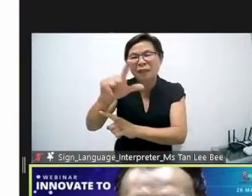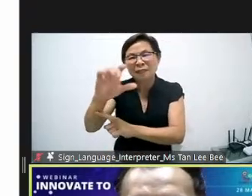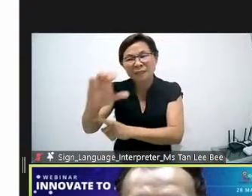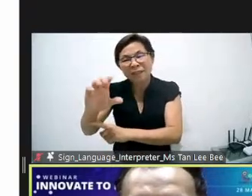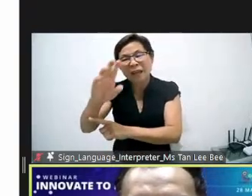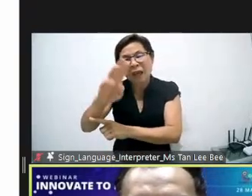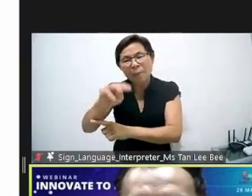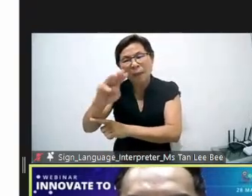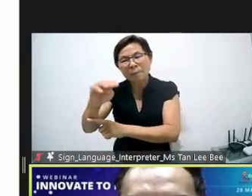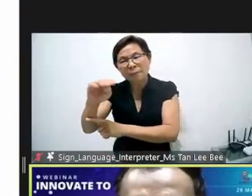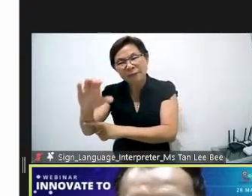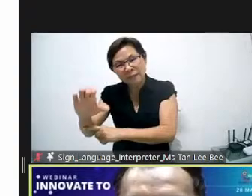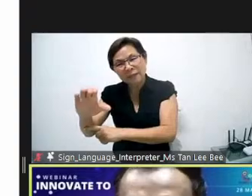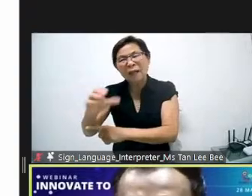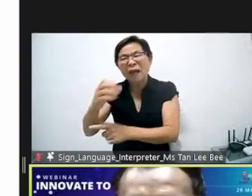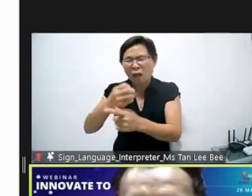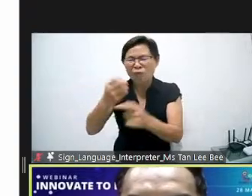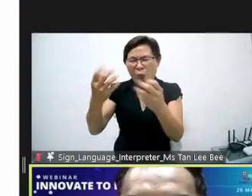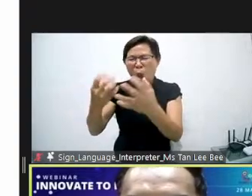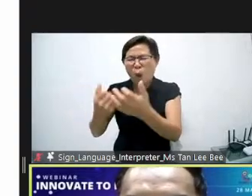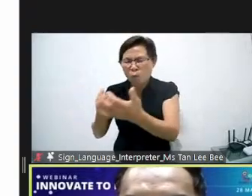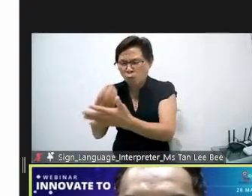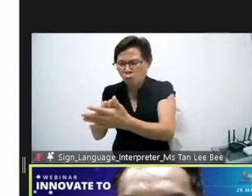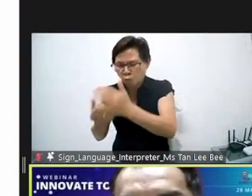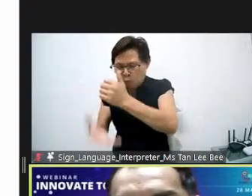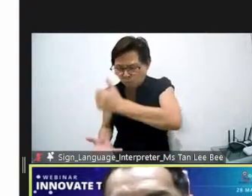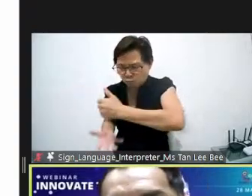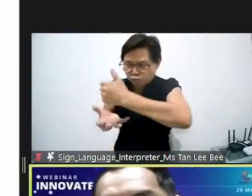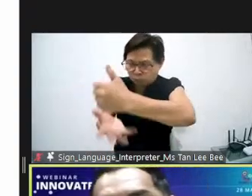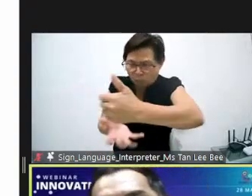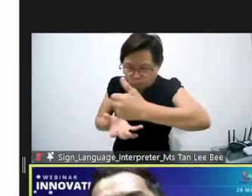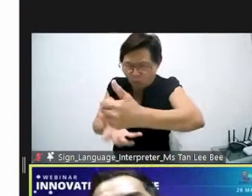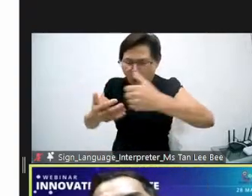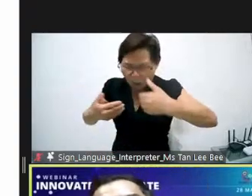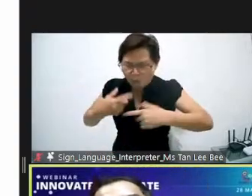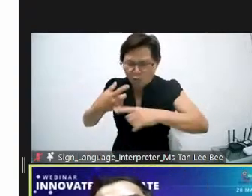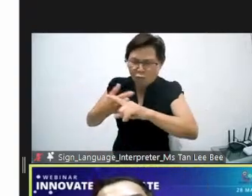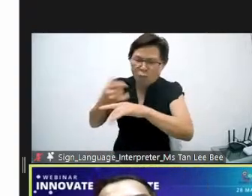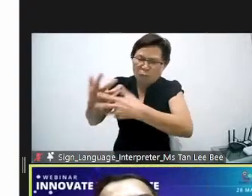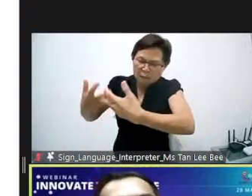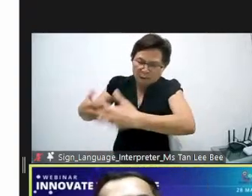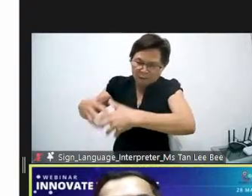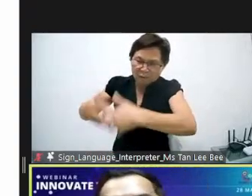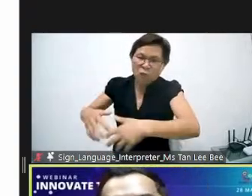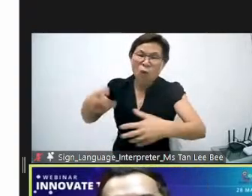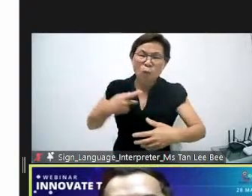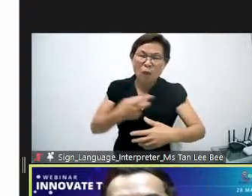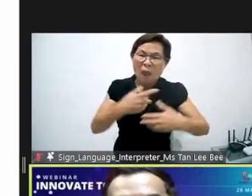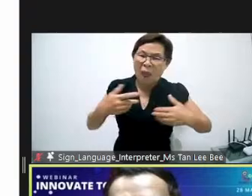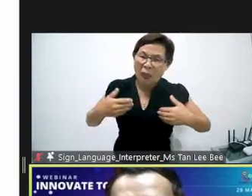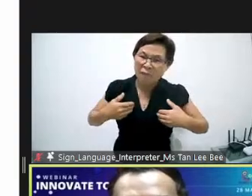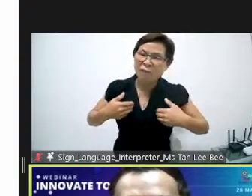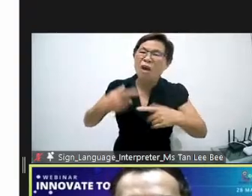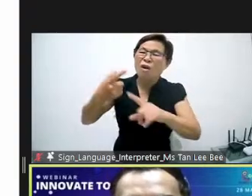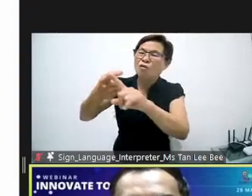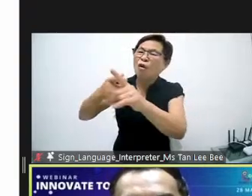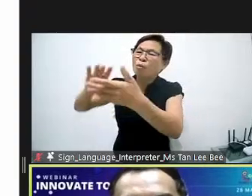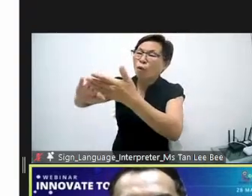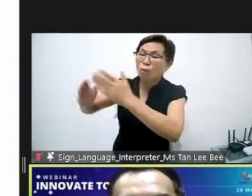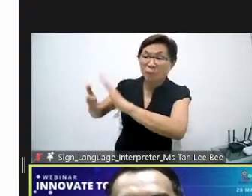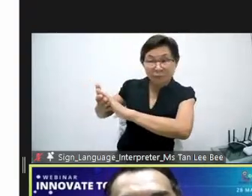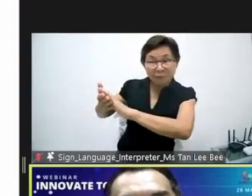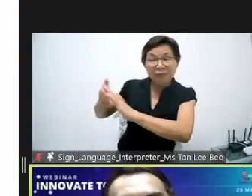have a lot of funders from industries. We also actually have our partners from community,